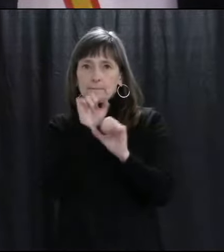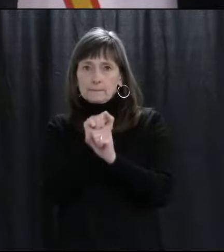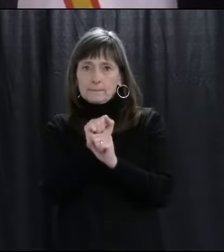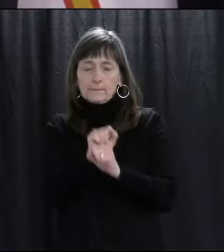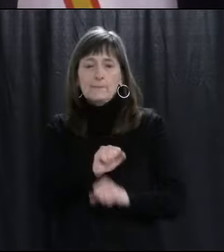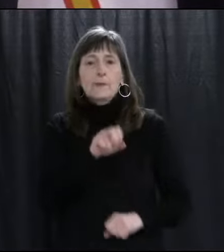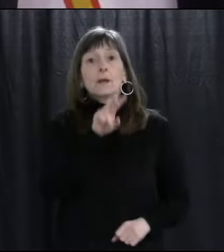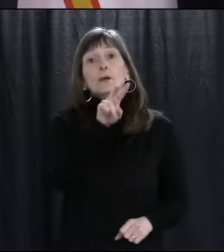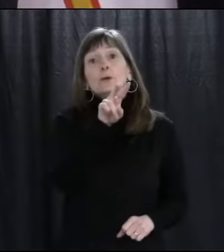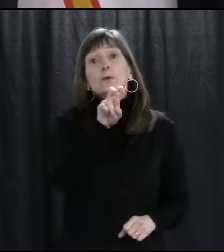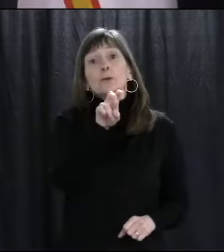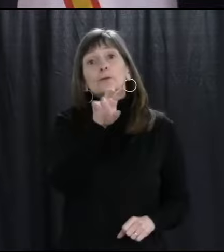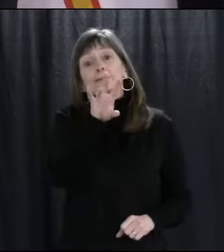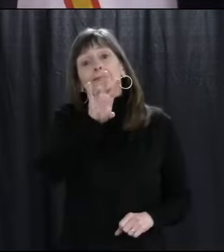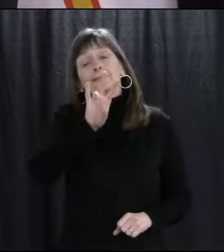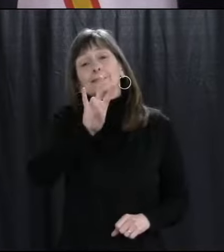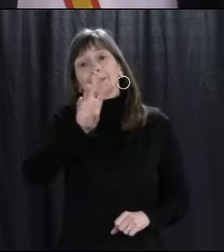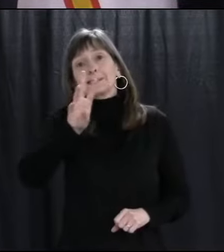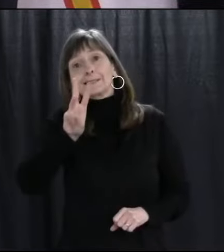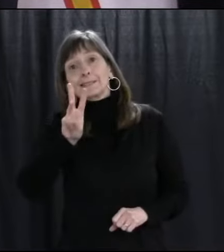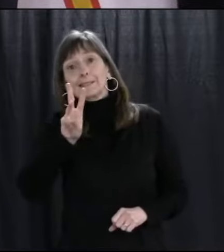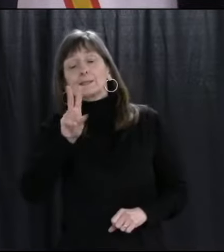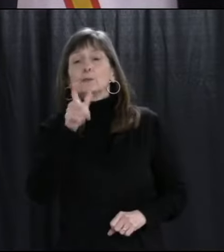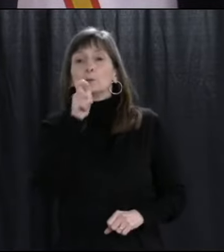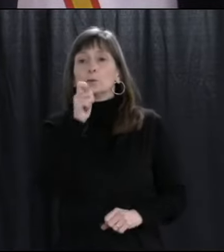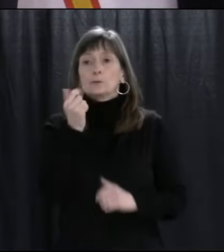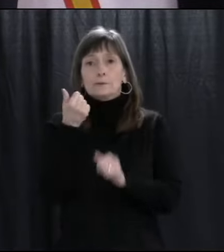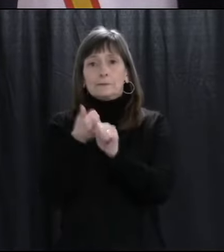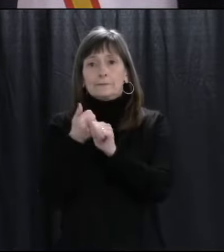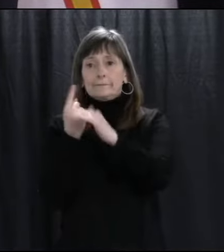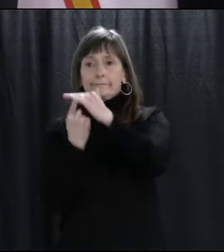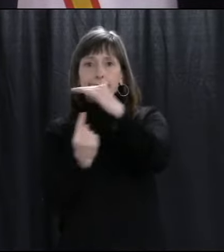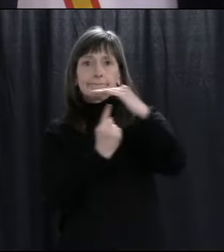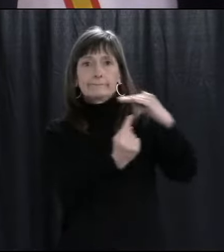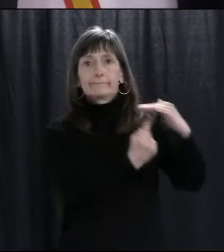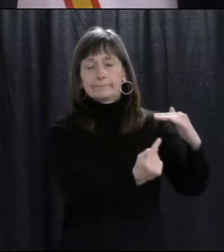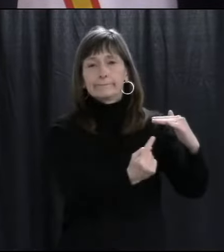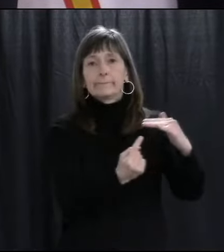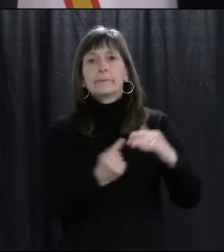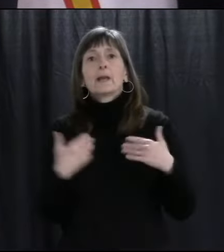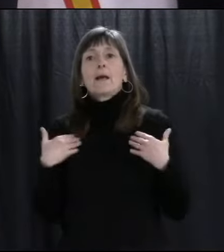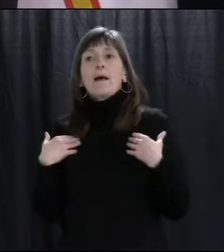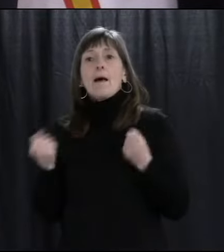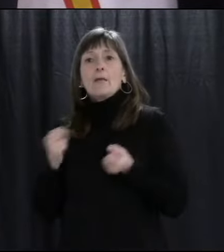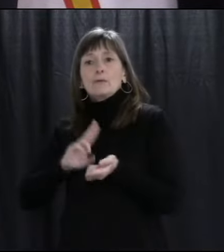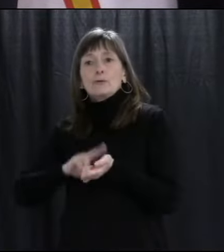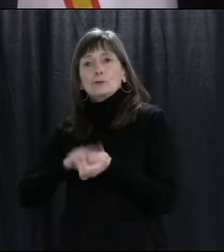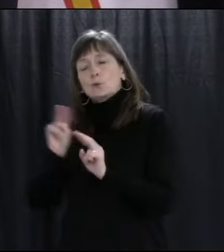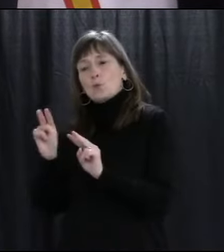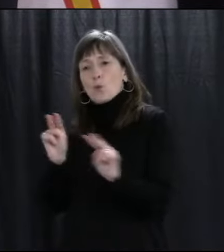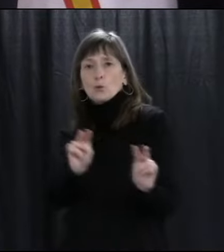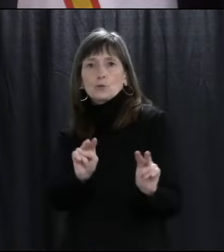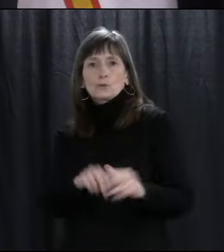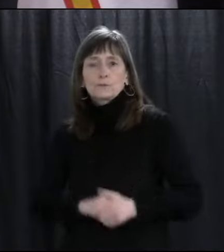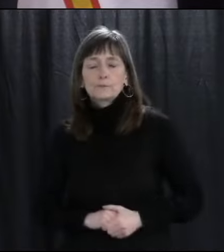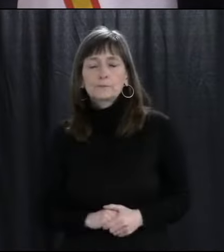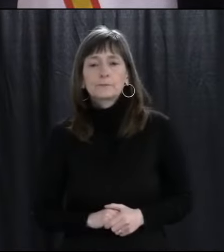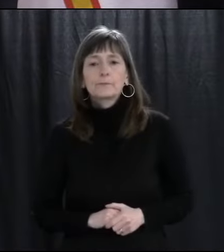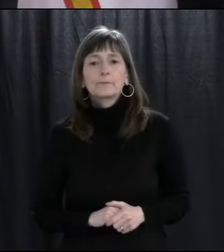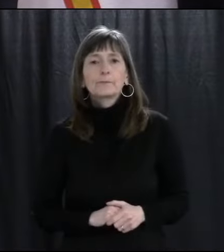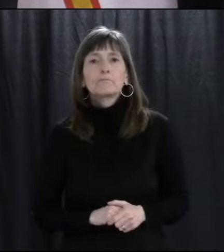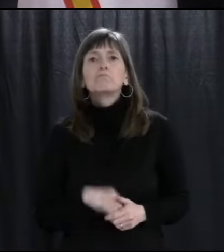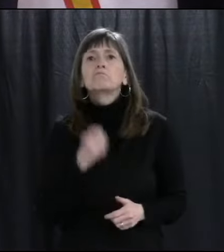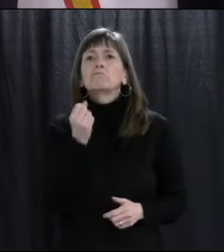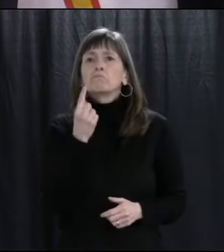There are 276 people on self-isolation and followed by public health. I understand questions